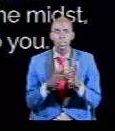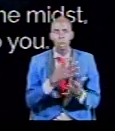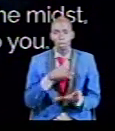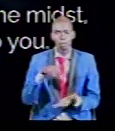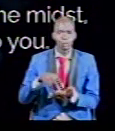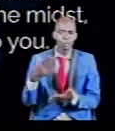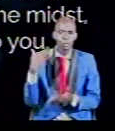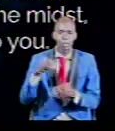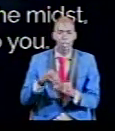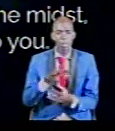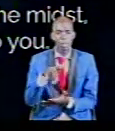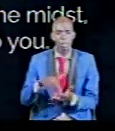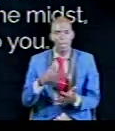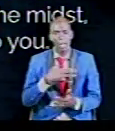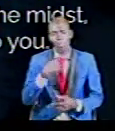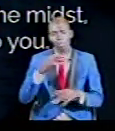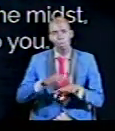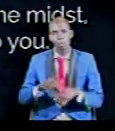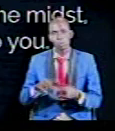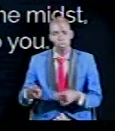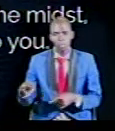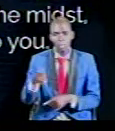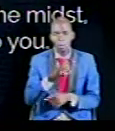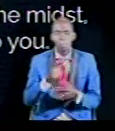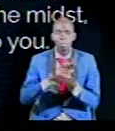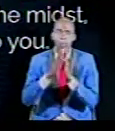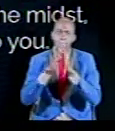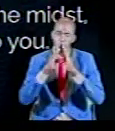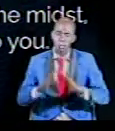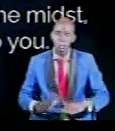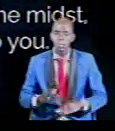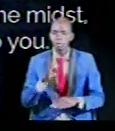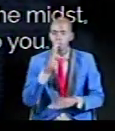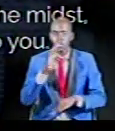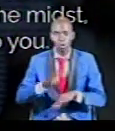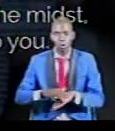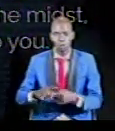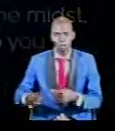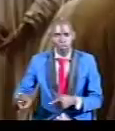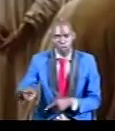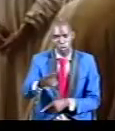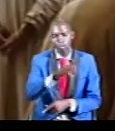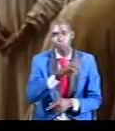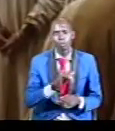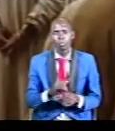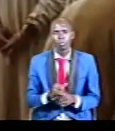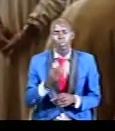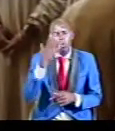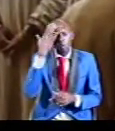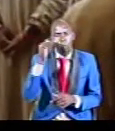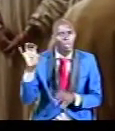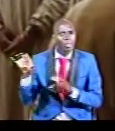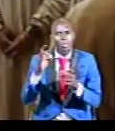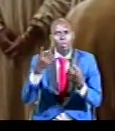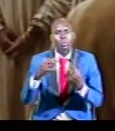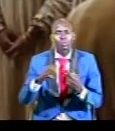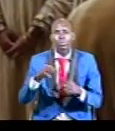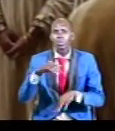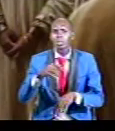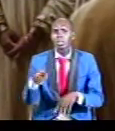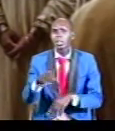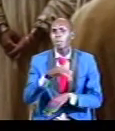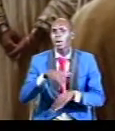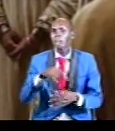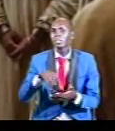and says unto them, peace be unto you. Why did he come to them at this time? Because